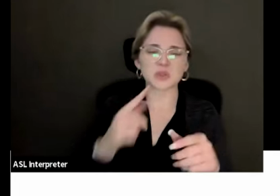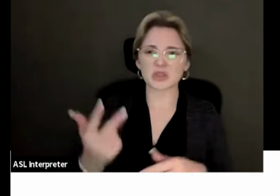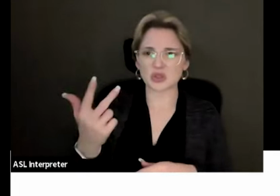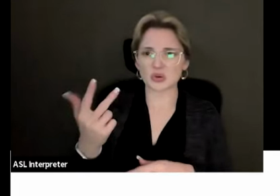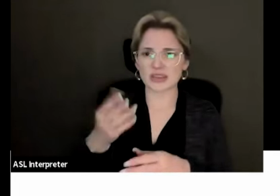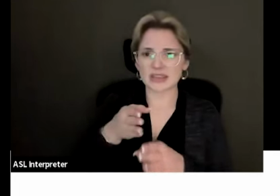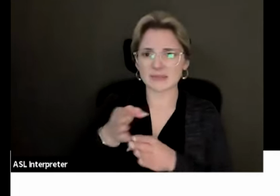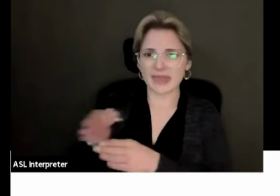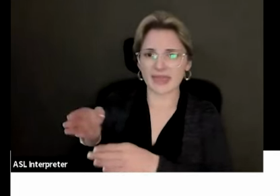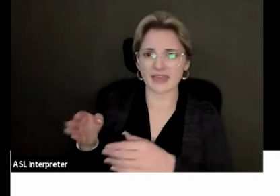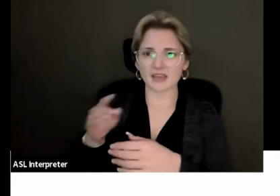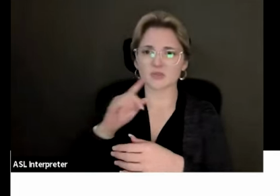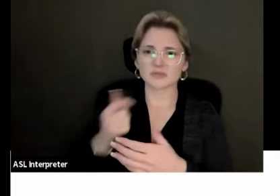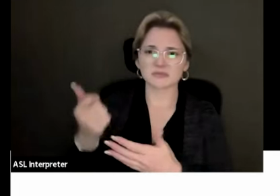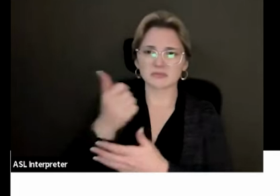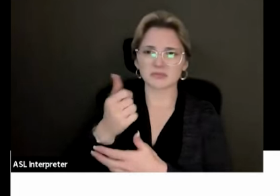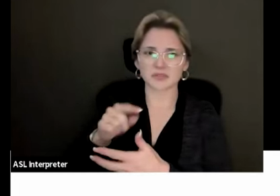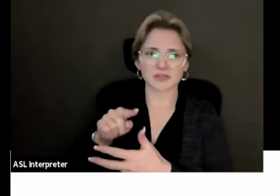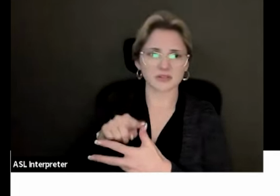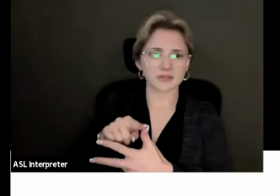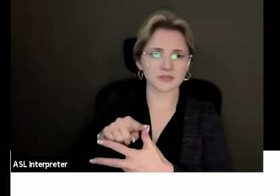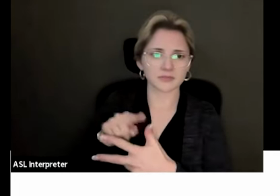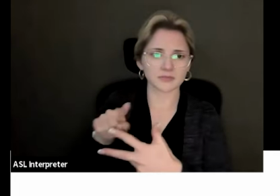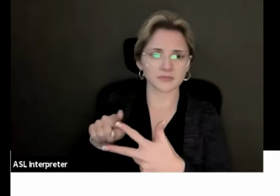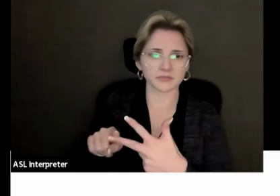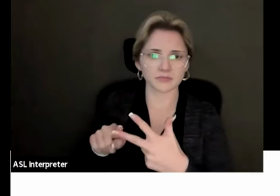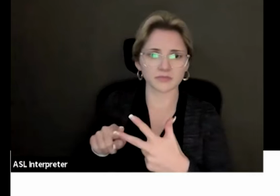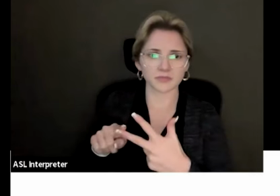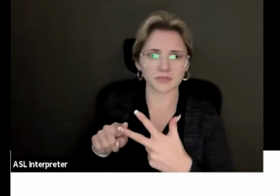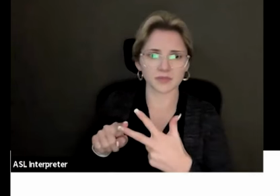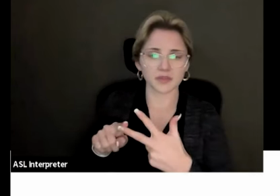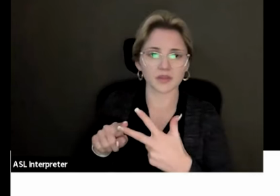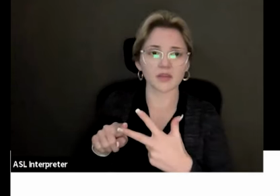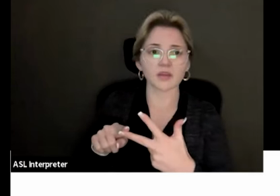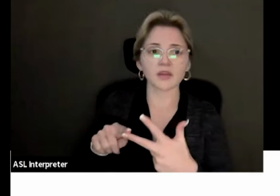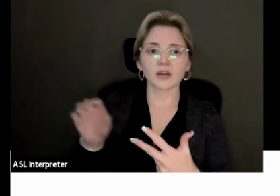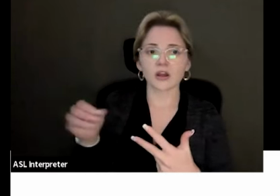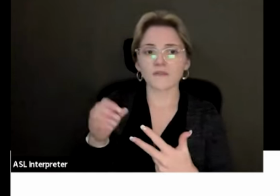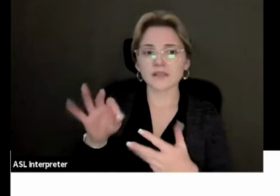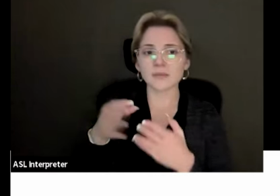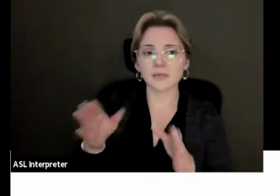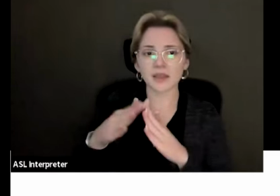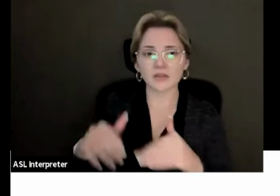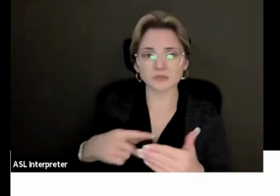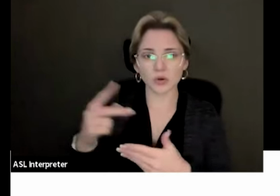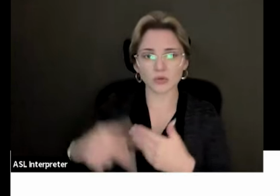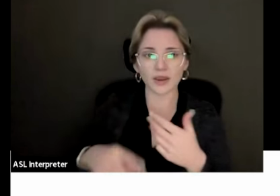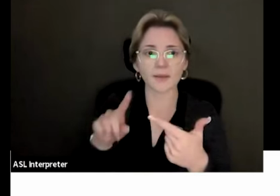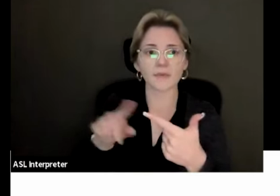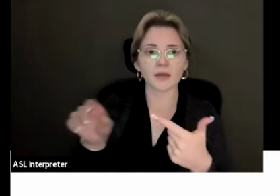programs. So there's about 1.2 million households living in public housing units, and there's around